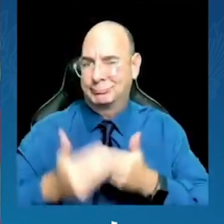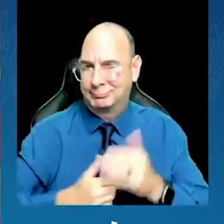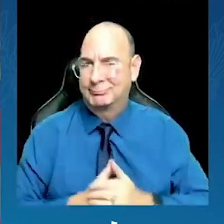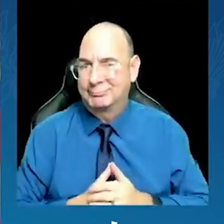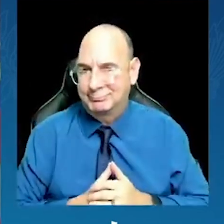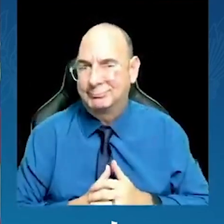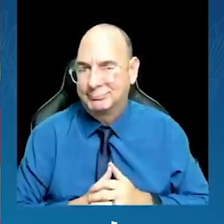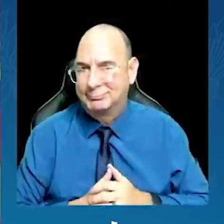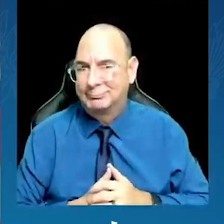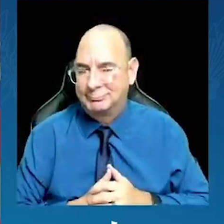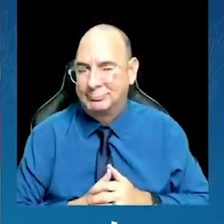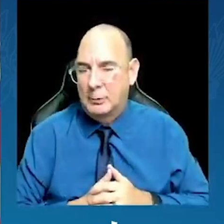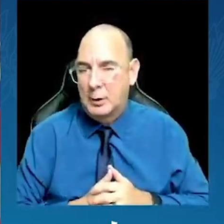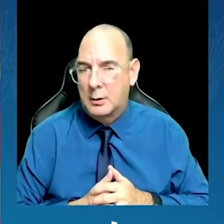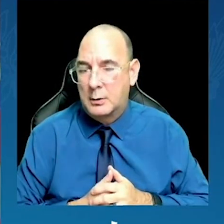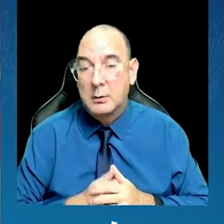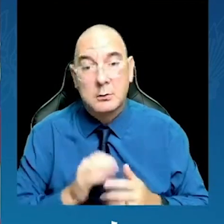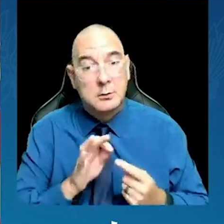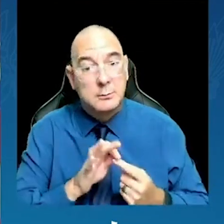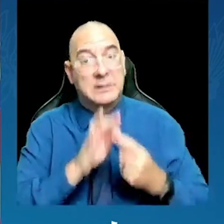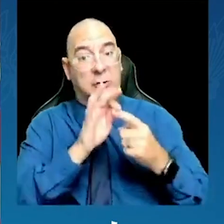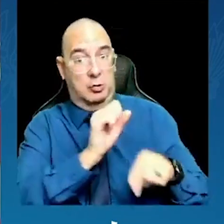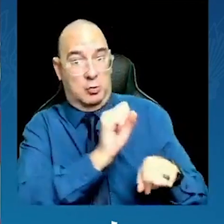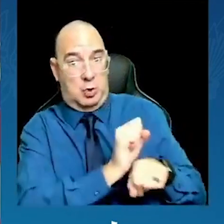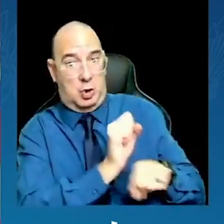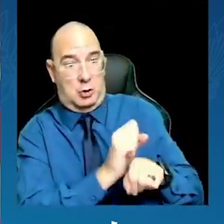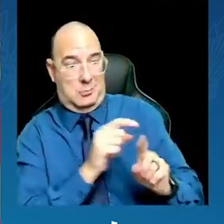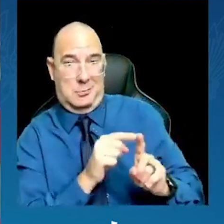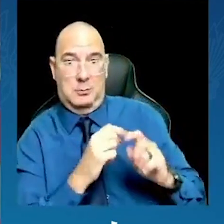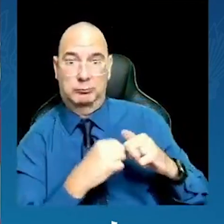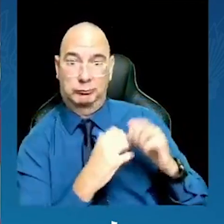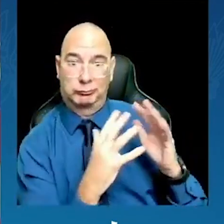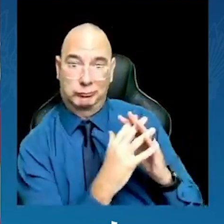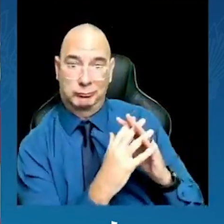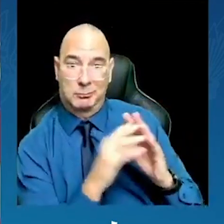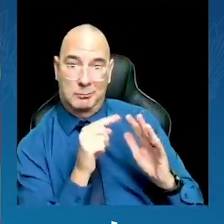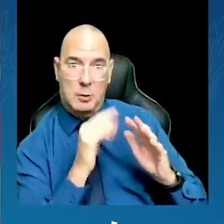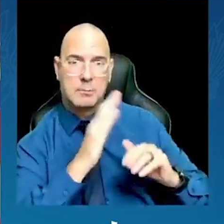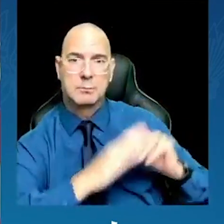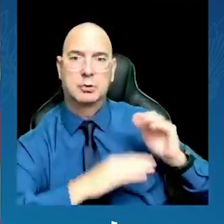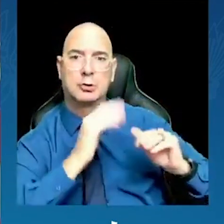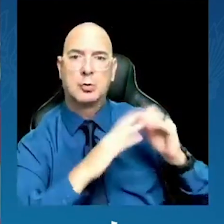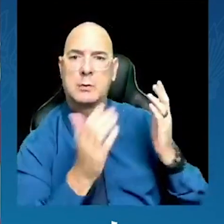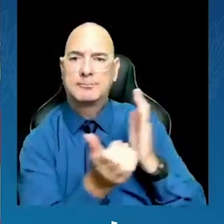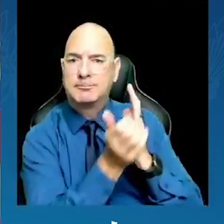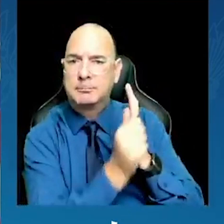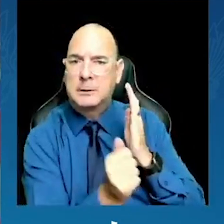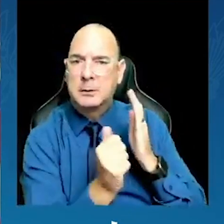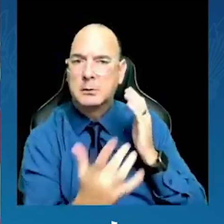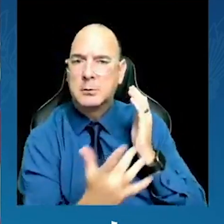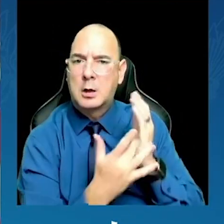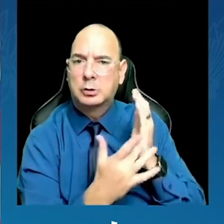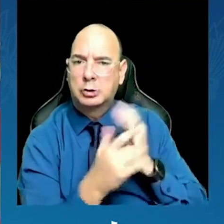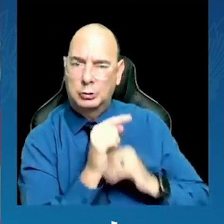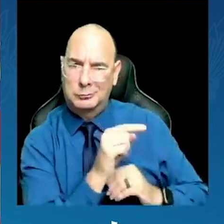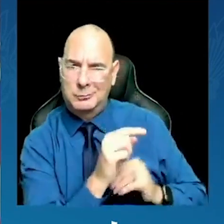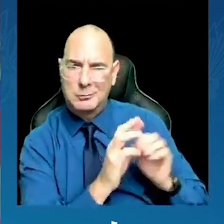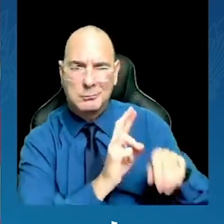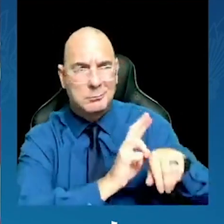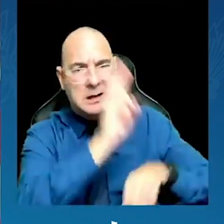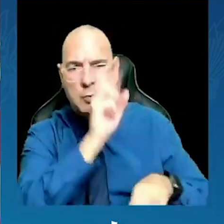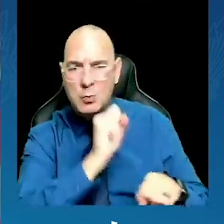we must do to build a skilled technical space workforce, to